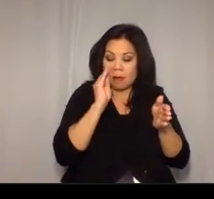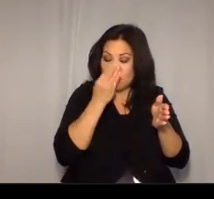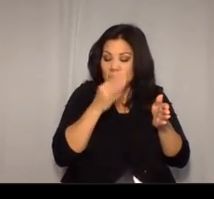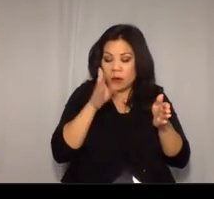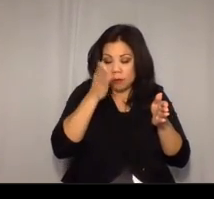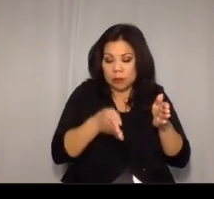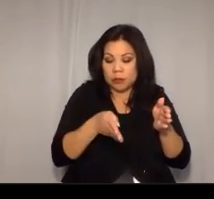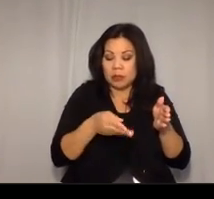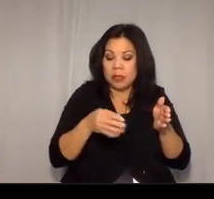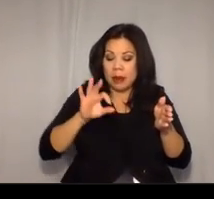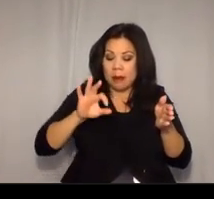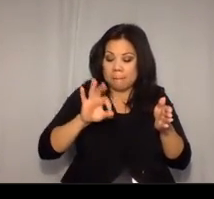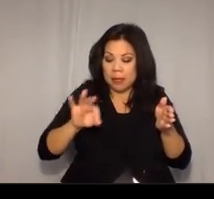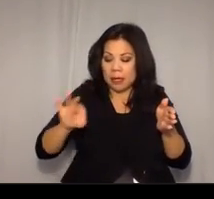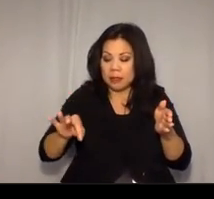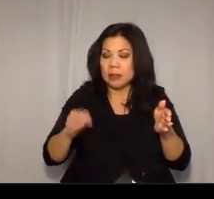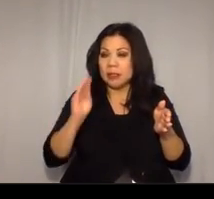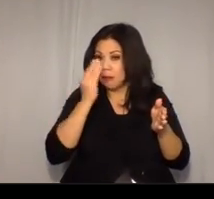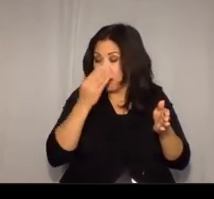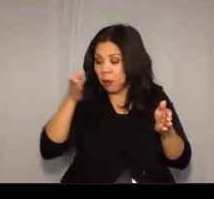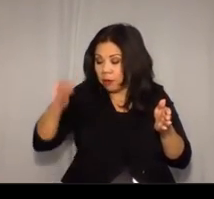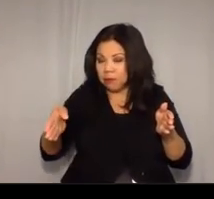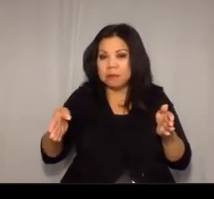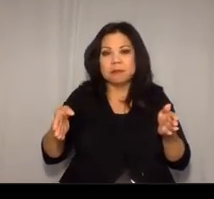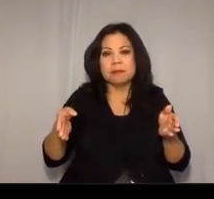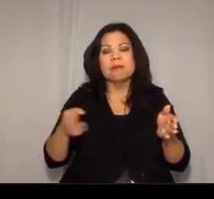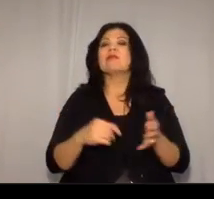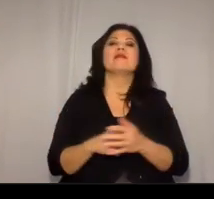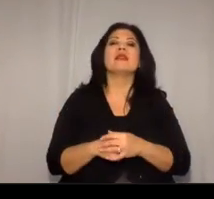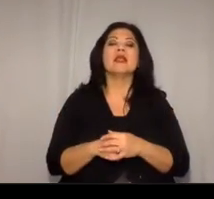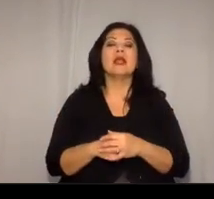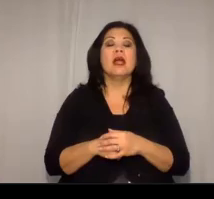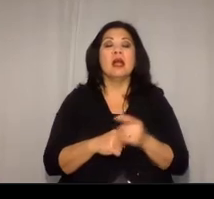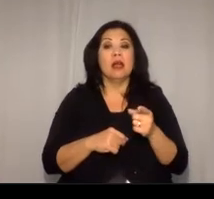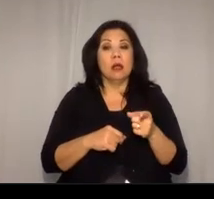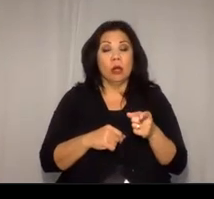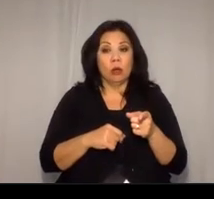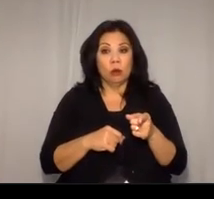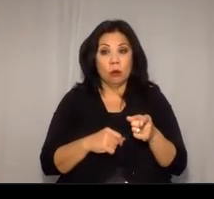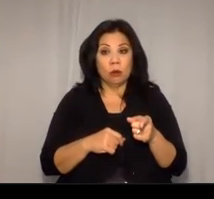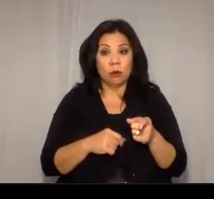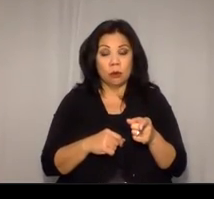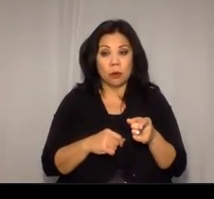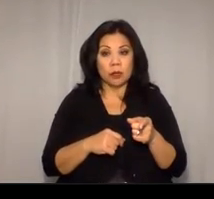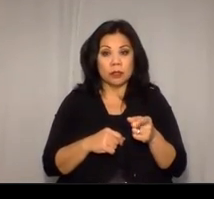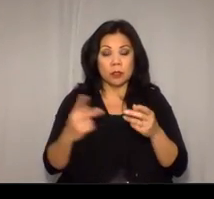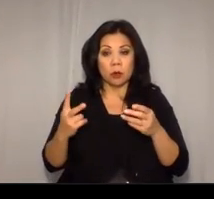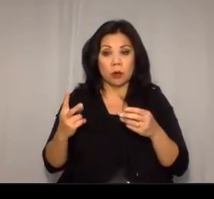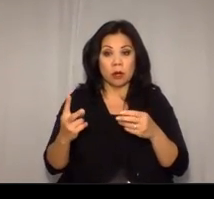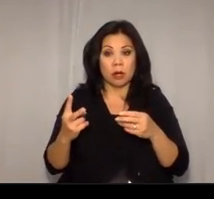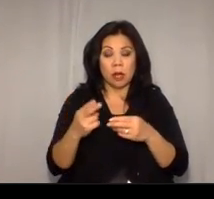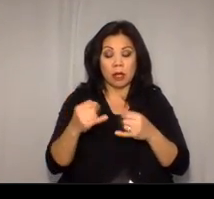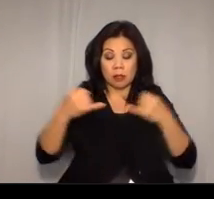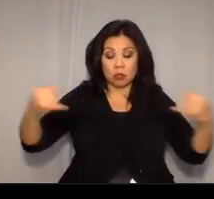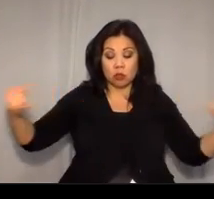enough, like this is plenty long enough for my necklace. Oh, by the way, when you go ahead and cut your